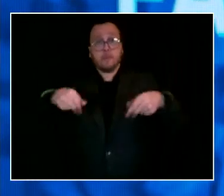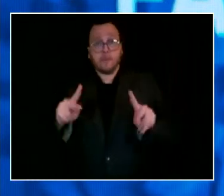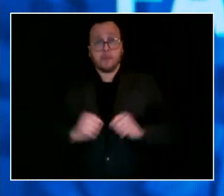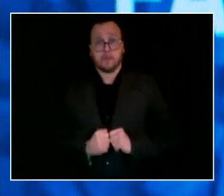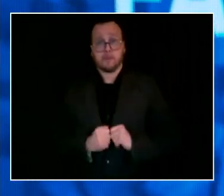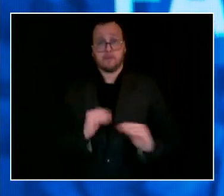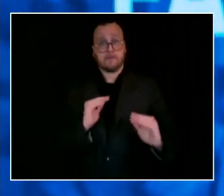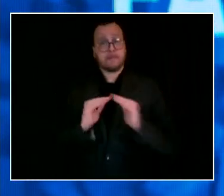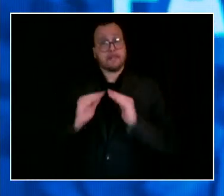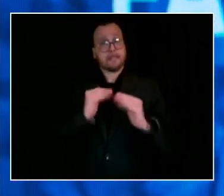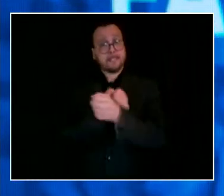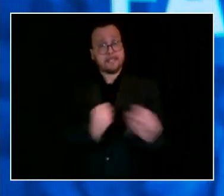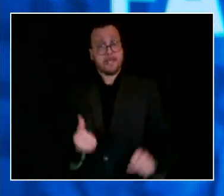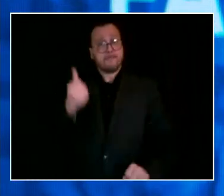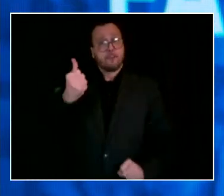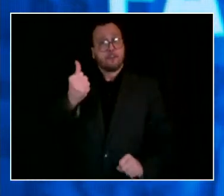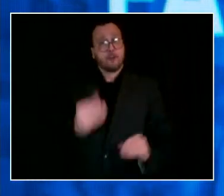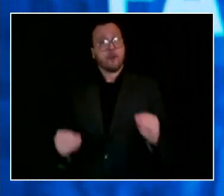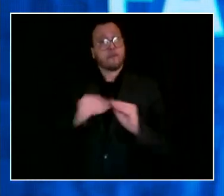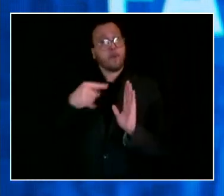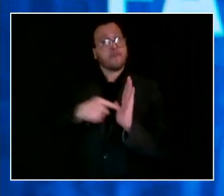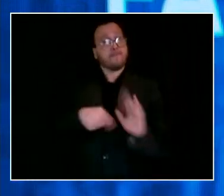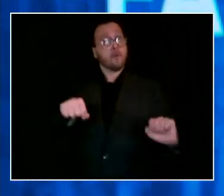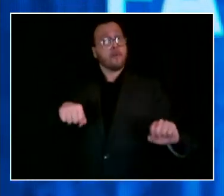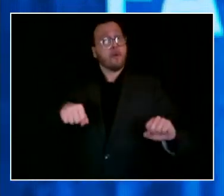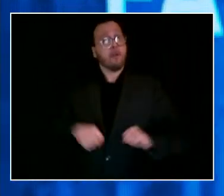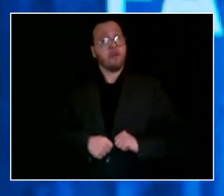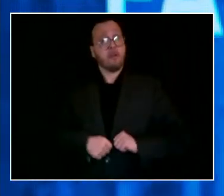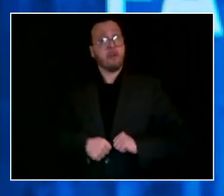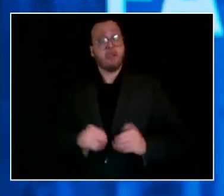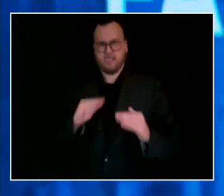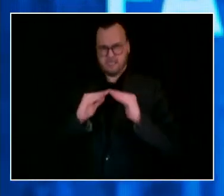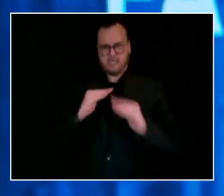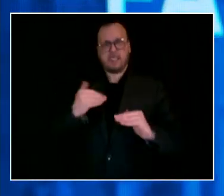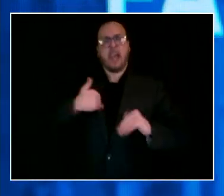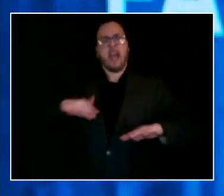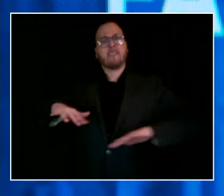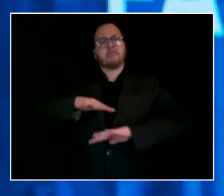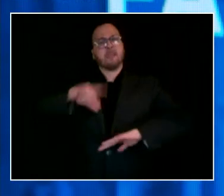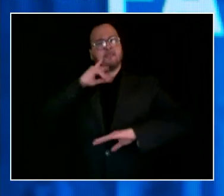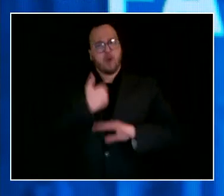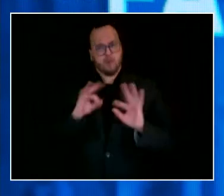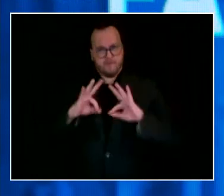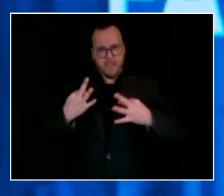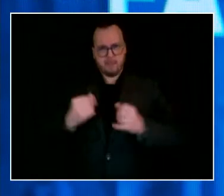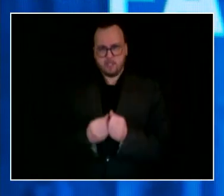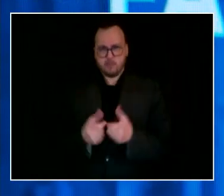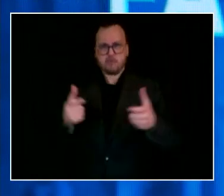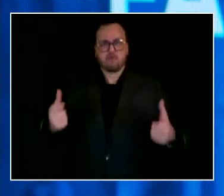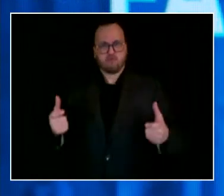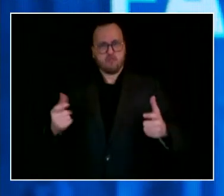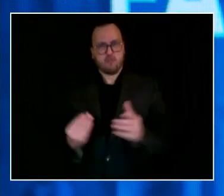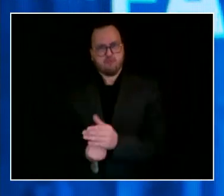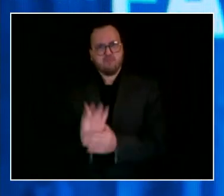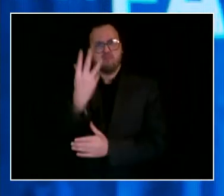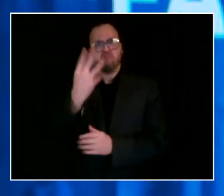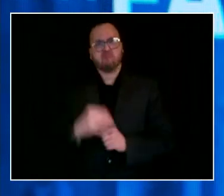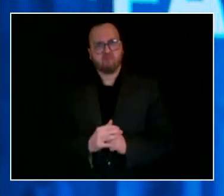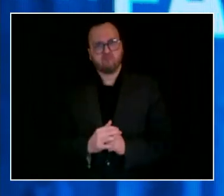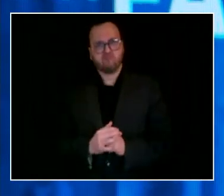is safer and more affordable. A city that has space for our families to flourish and grow. I'm